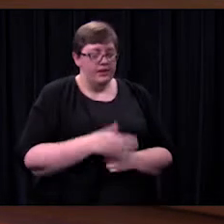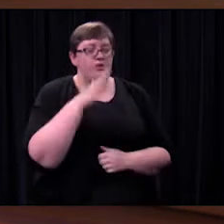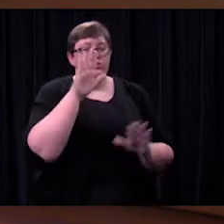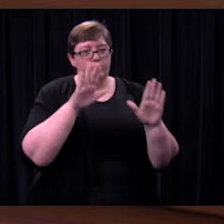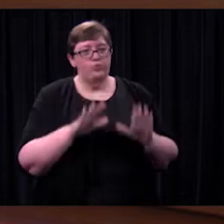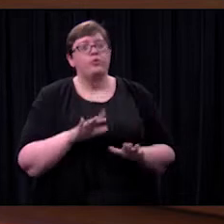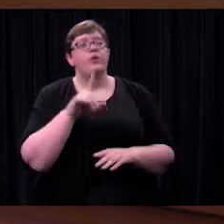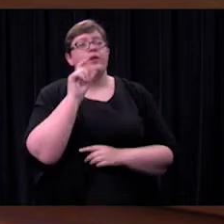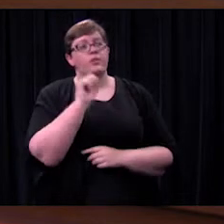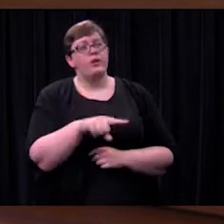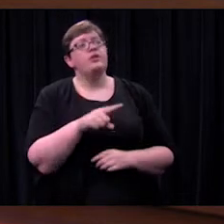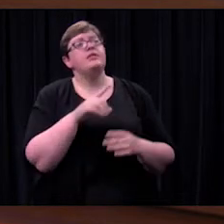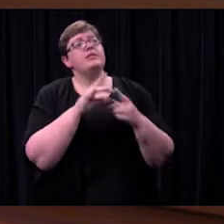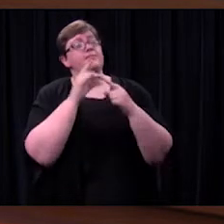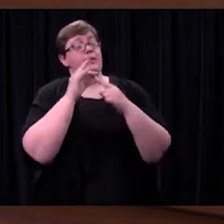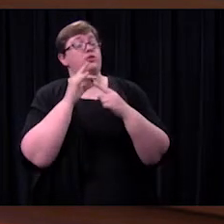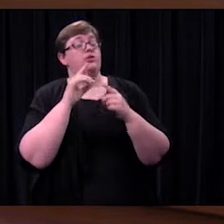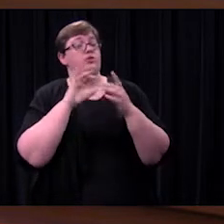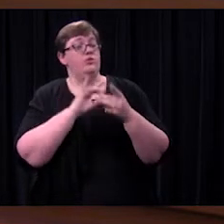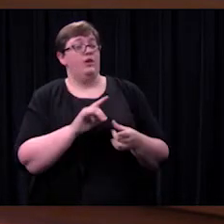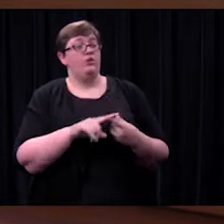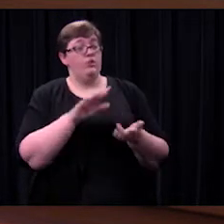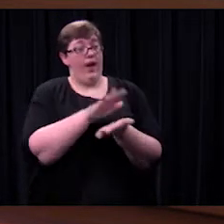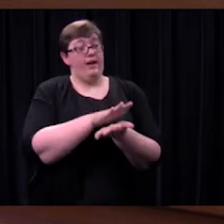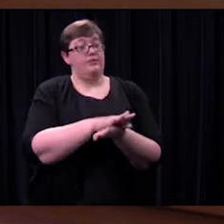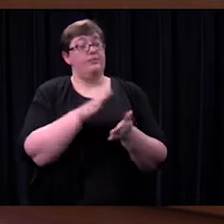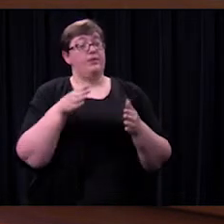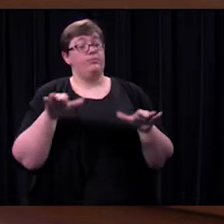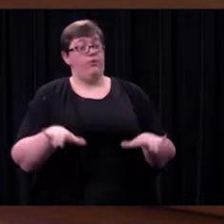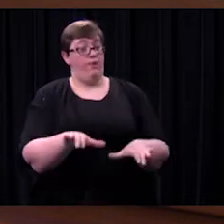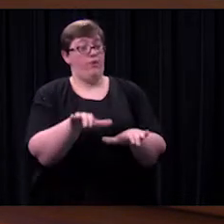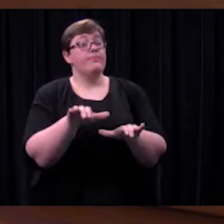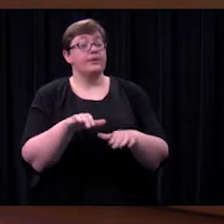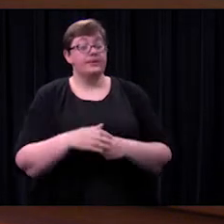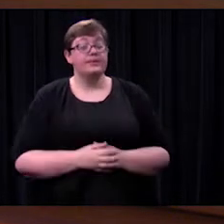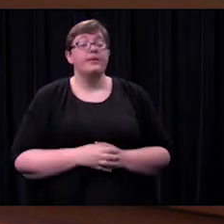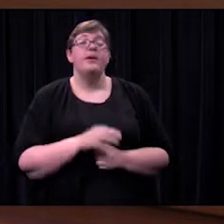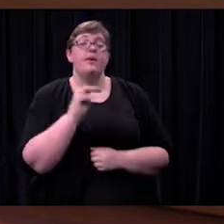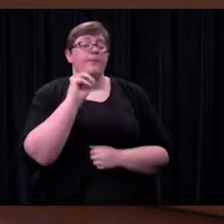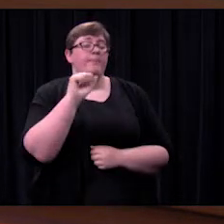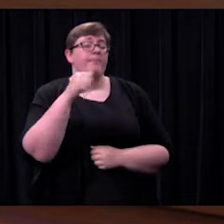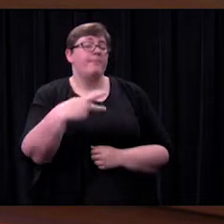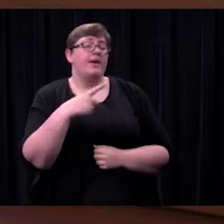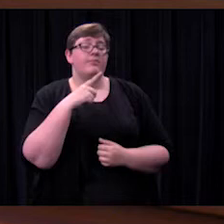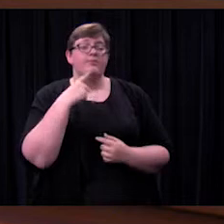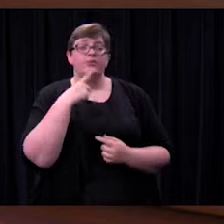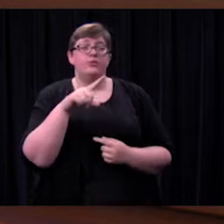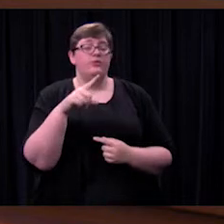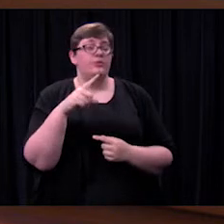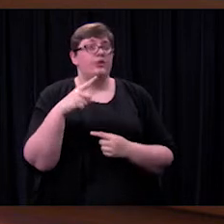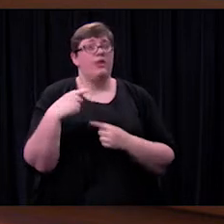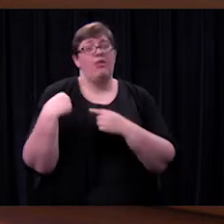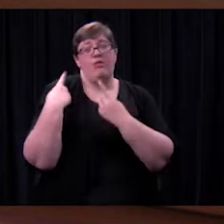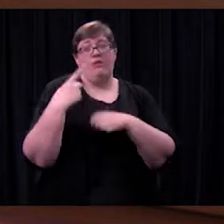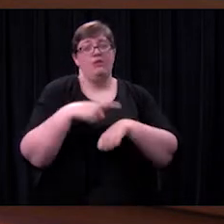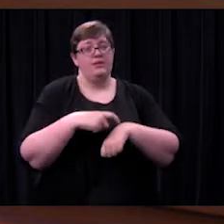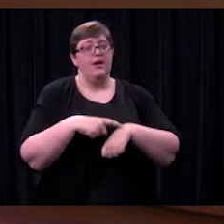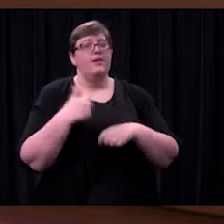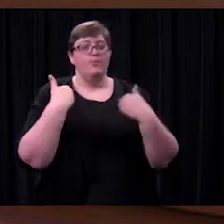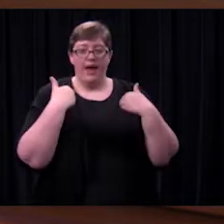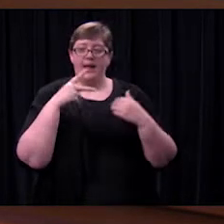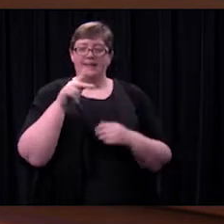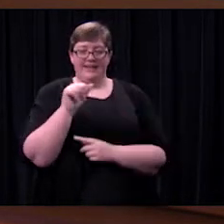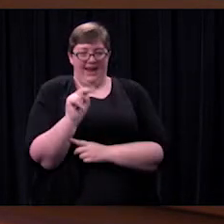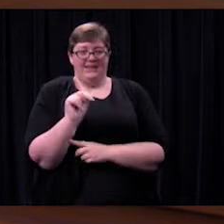academic performance. One of the nice things about MAP is, you know, for a long time in the state of Kansas, we've had Kansas assessment